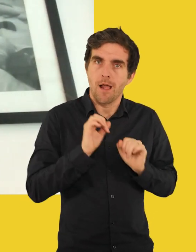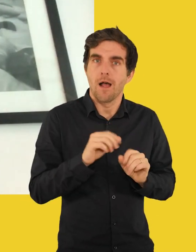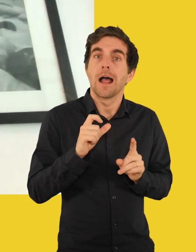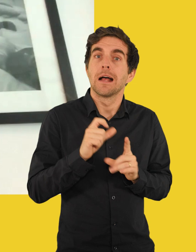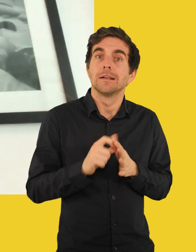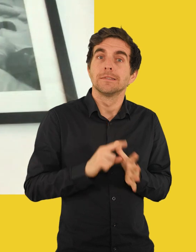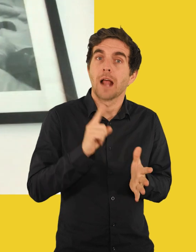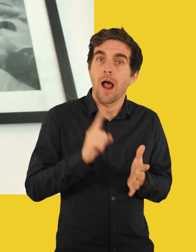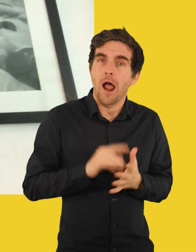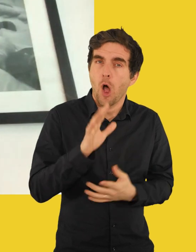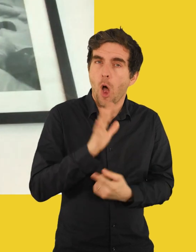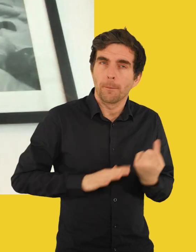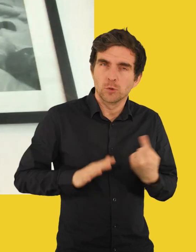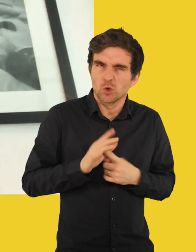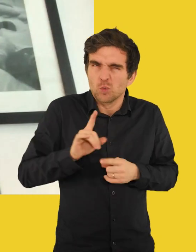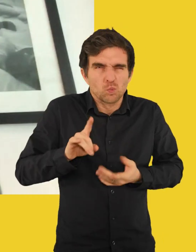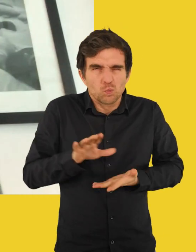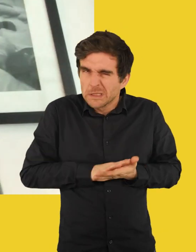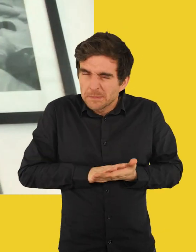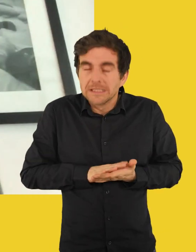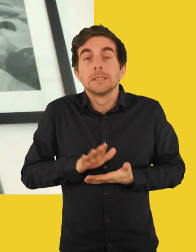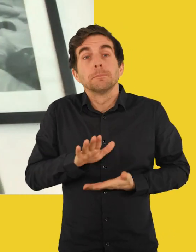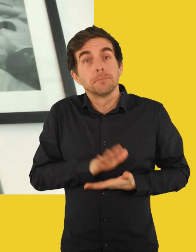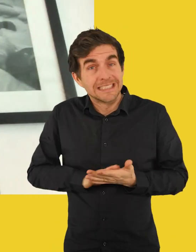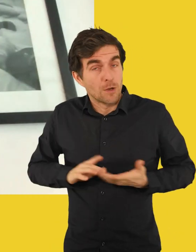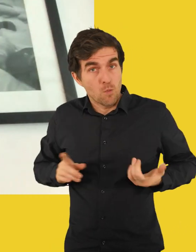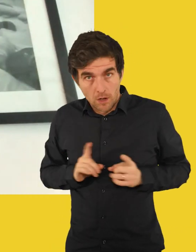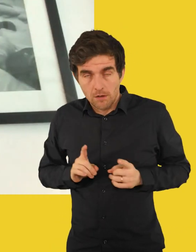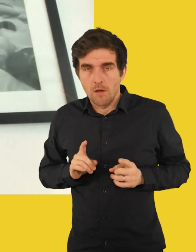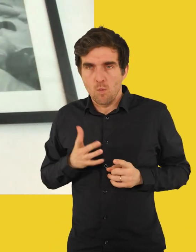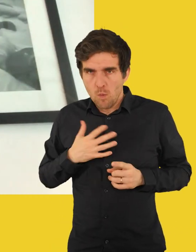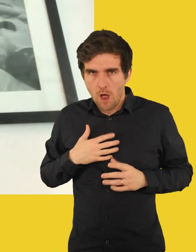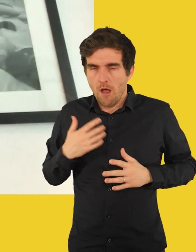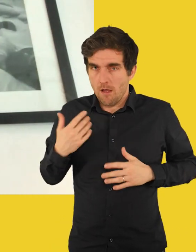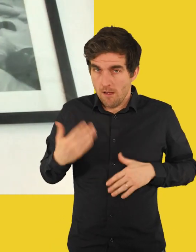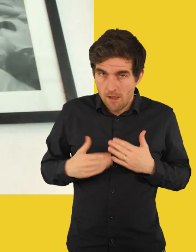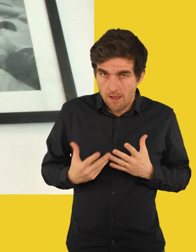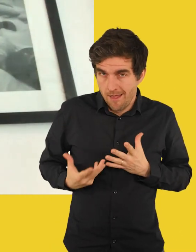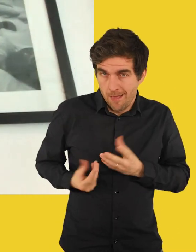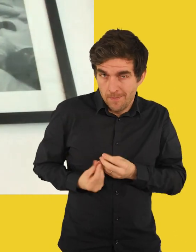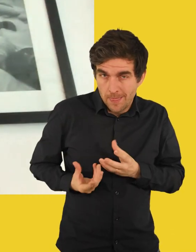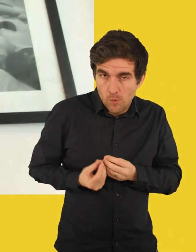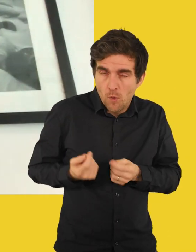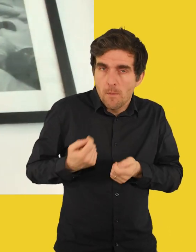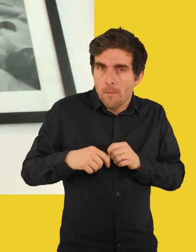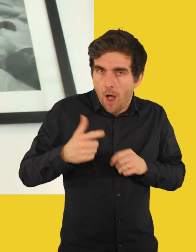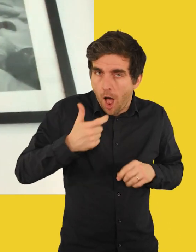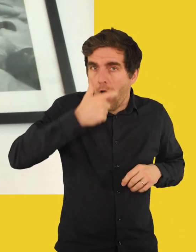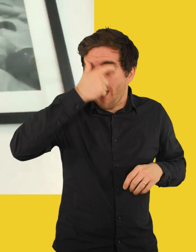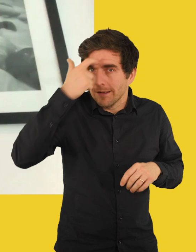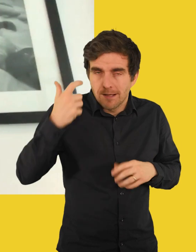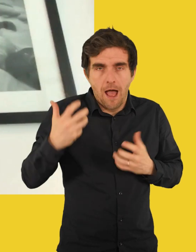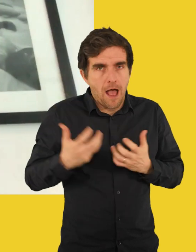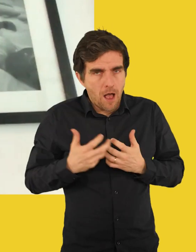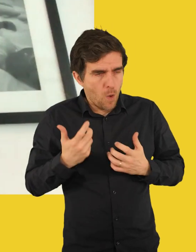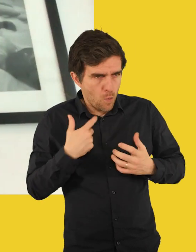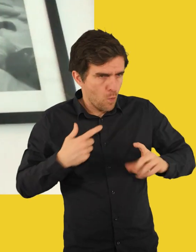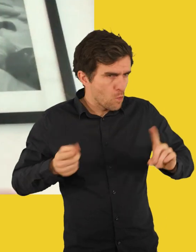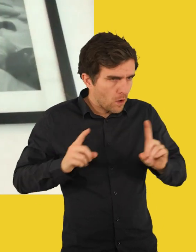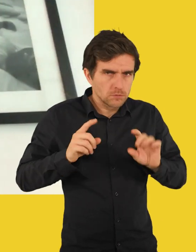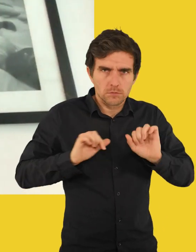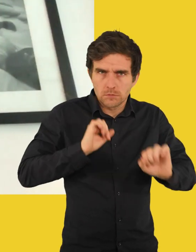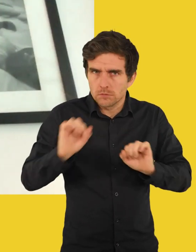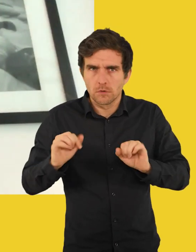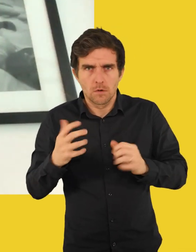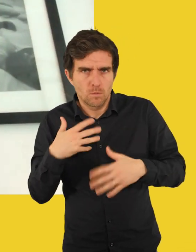people across the Deal community. So what does that mean? It means that we go through a process to understand what is it we're looking